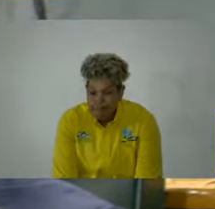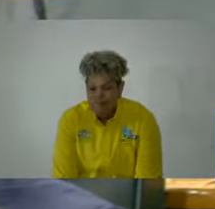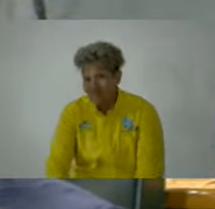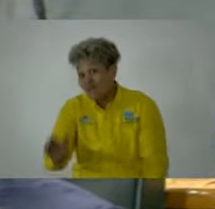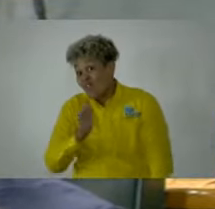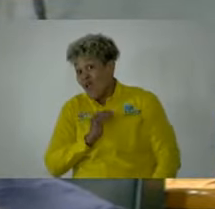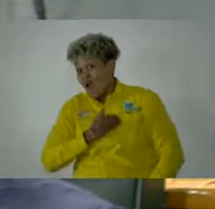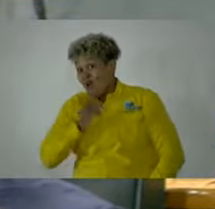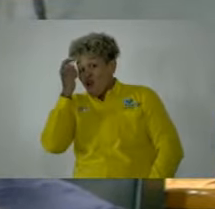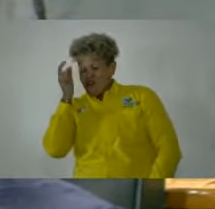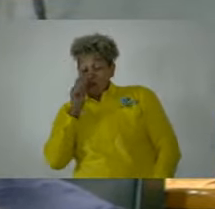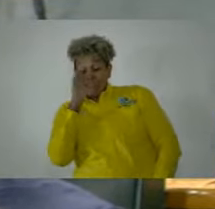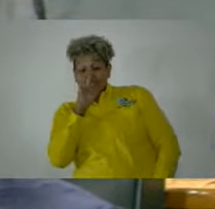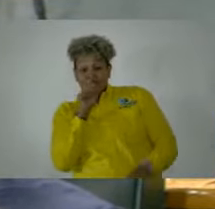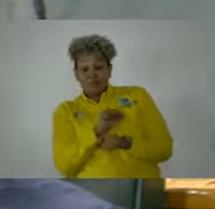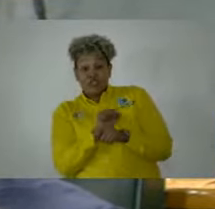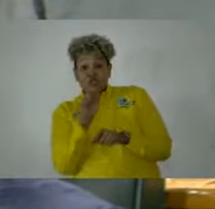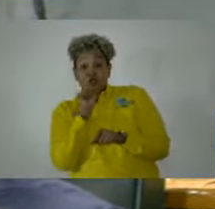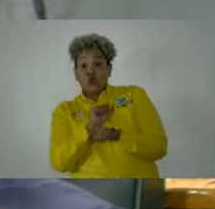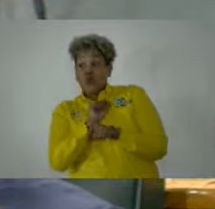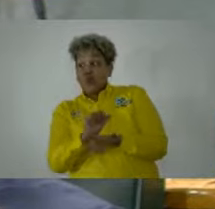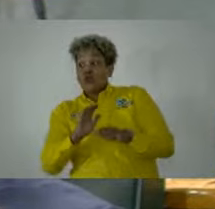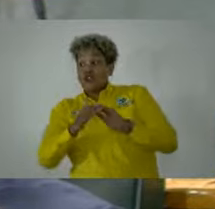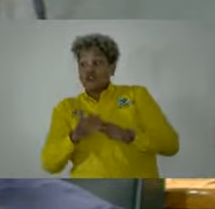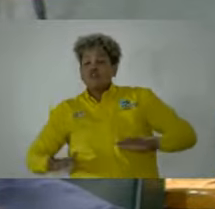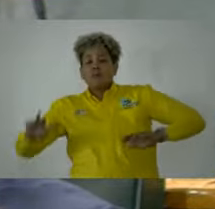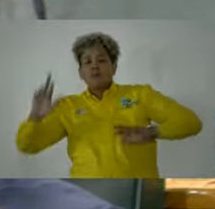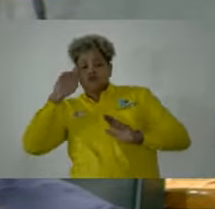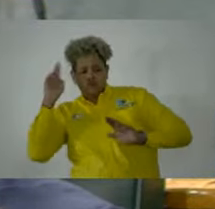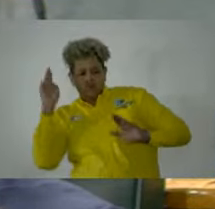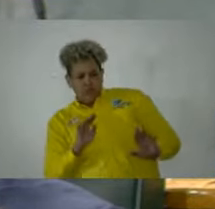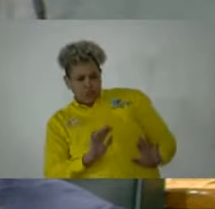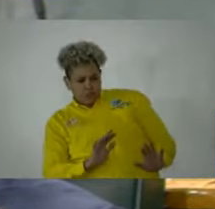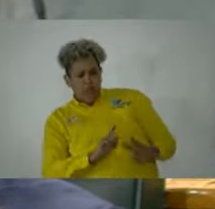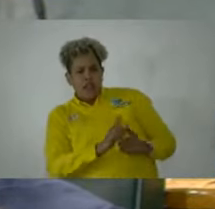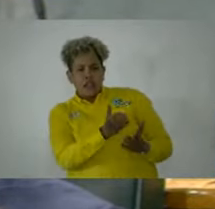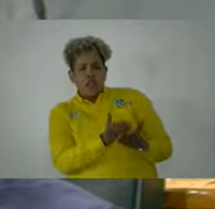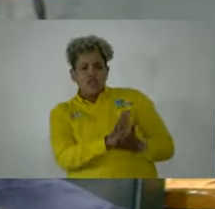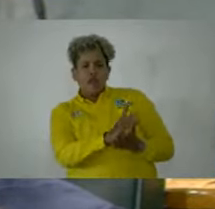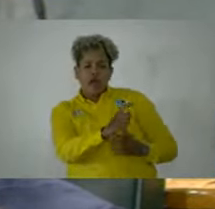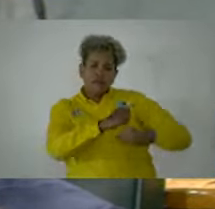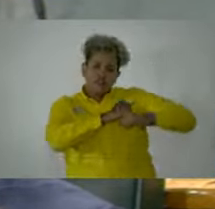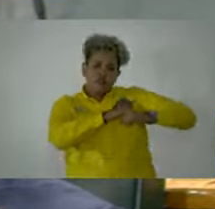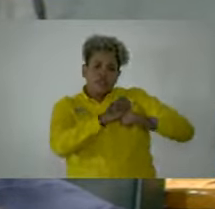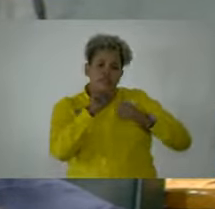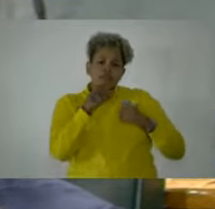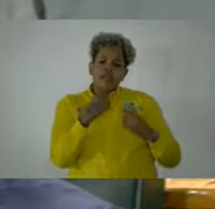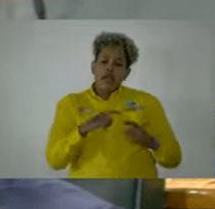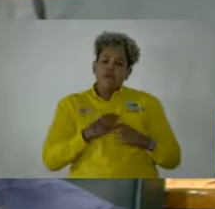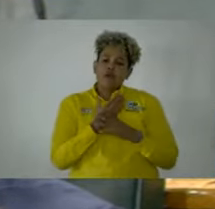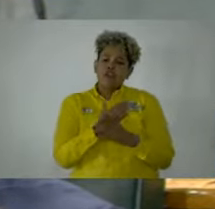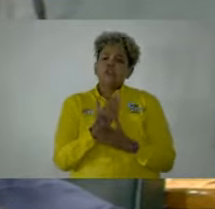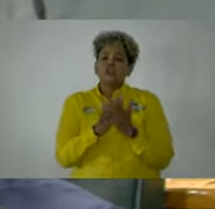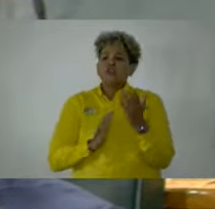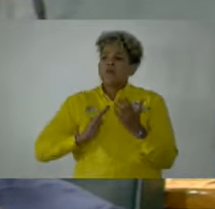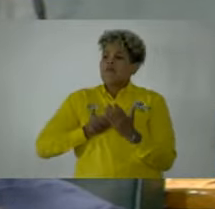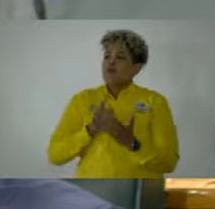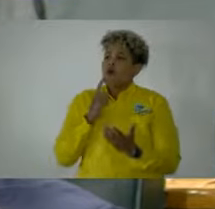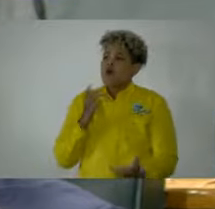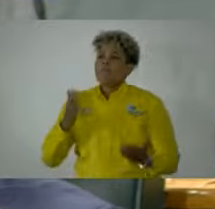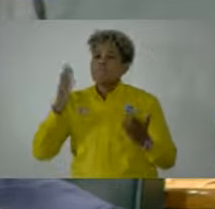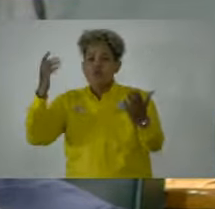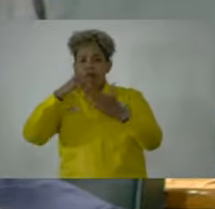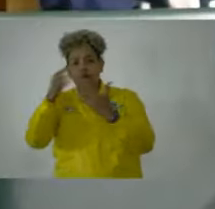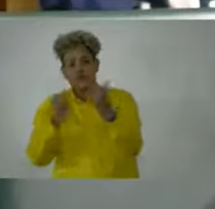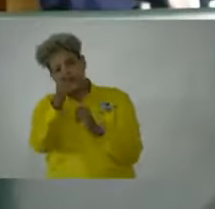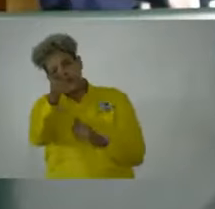Our government will seek to ensure that the workers of Jamaica are respected and their rights are protected. And I'm going to share some of our proposals